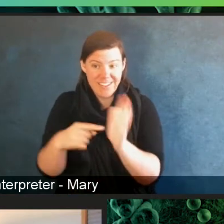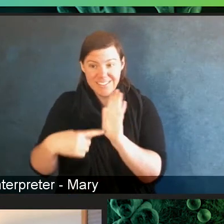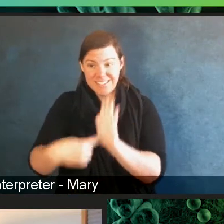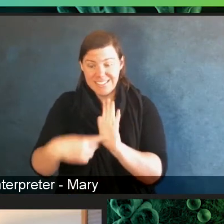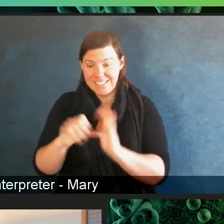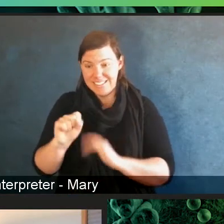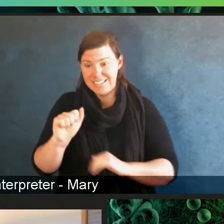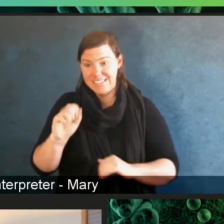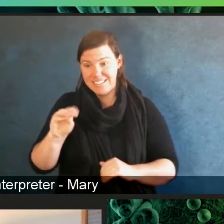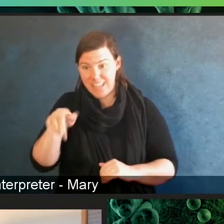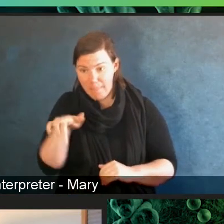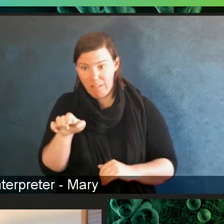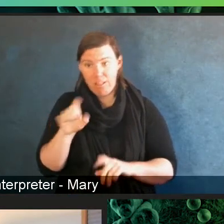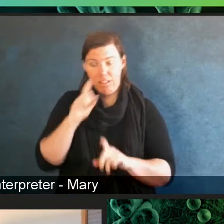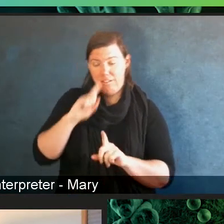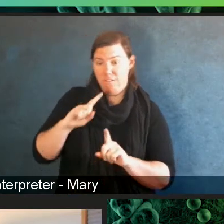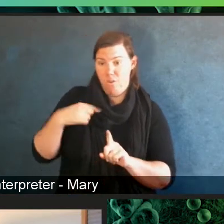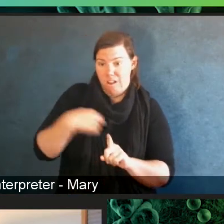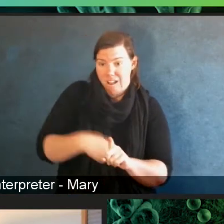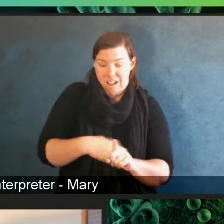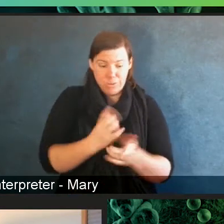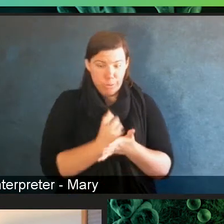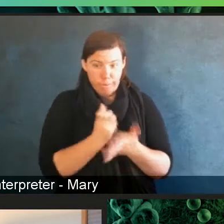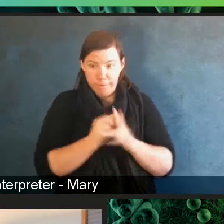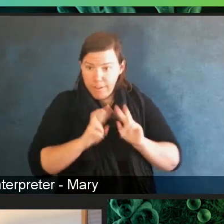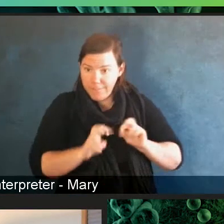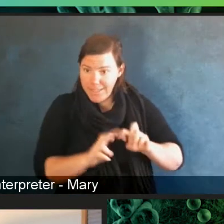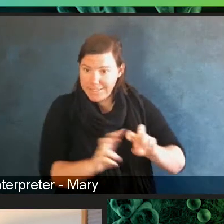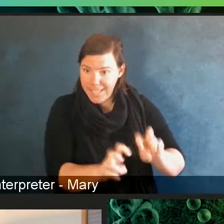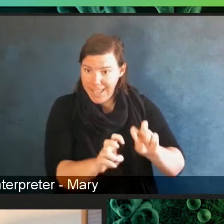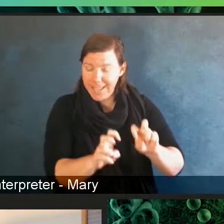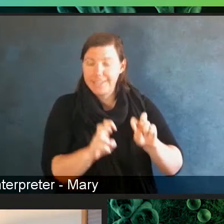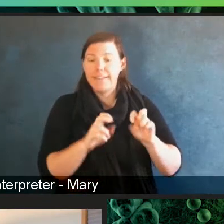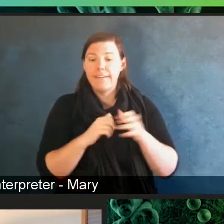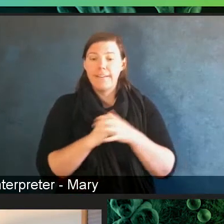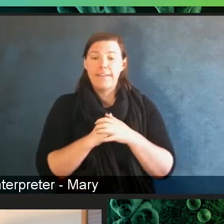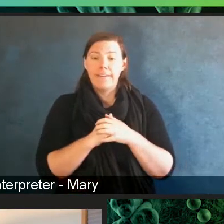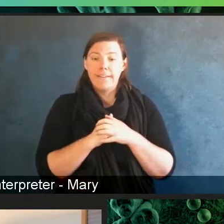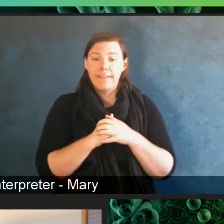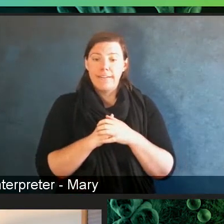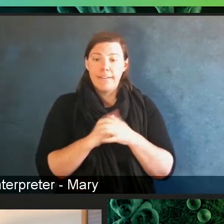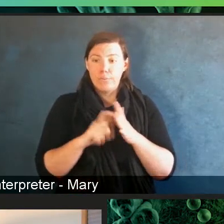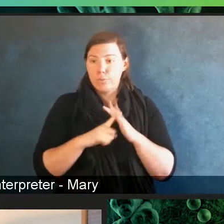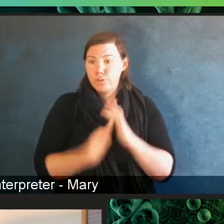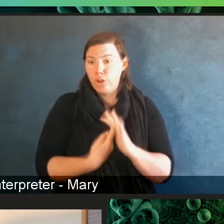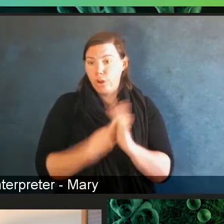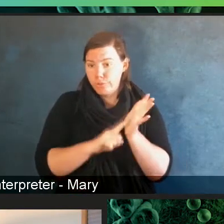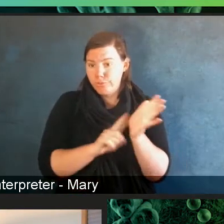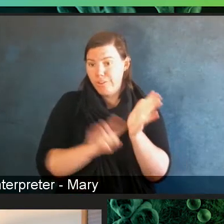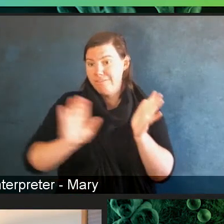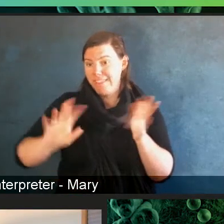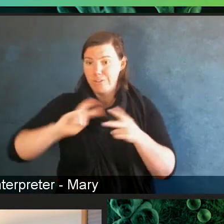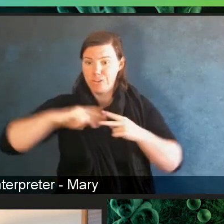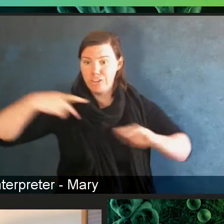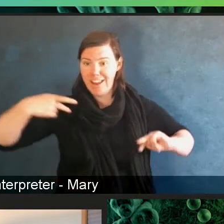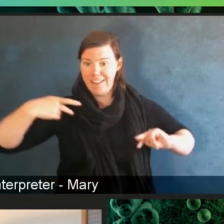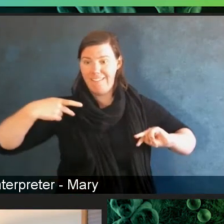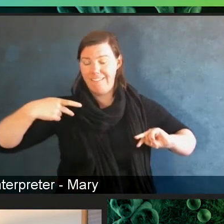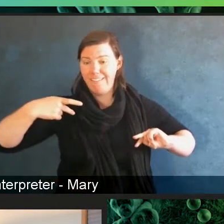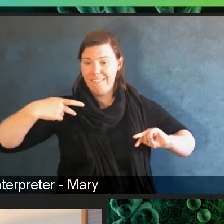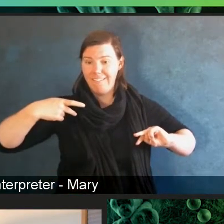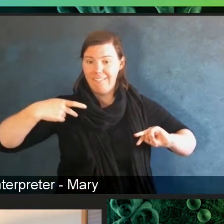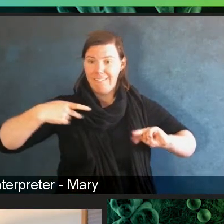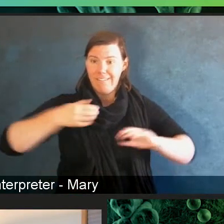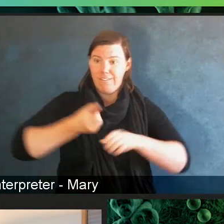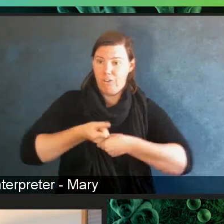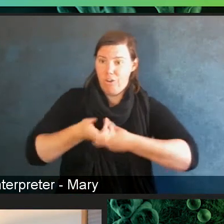such as myself and others start investigating what the genetic origins of their cancers are. So understanding what changes happened in